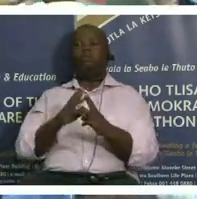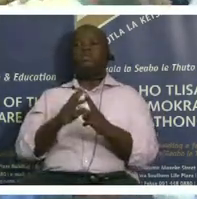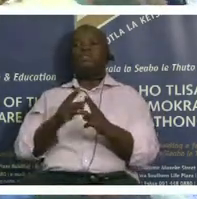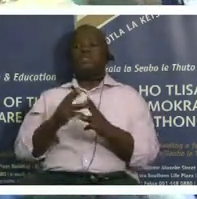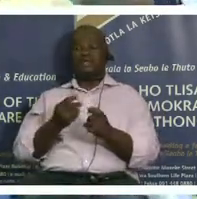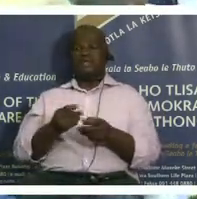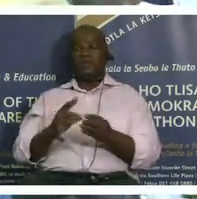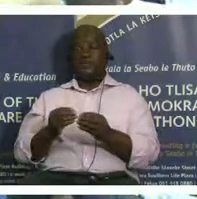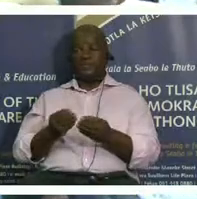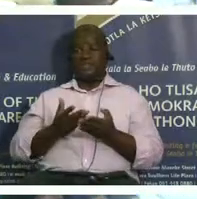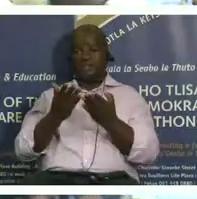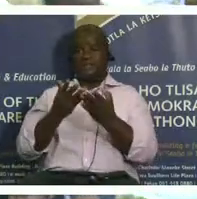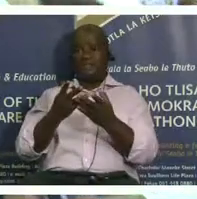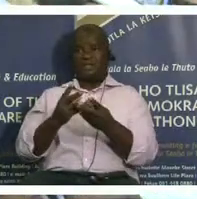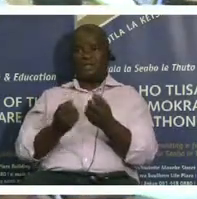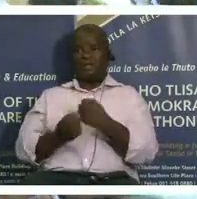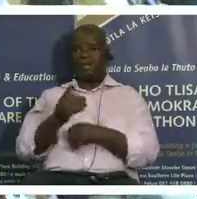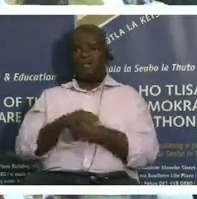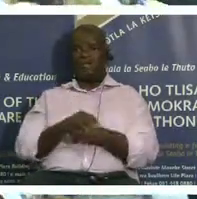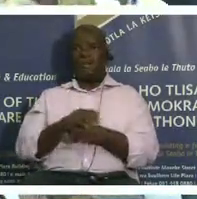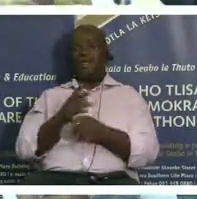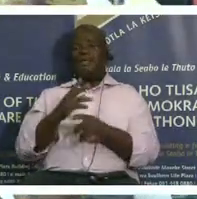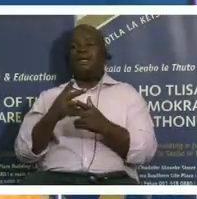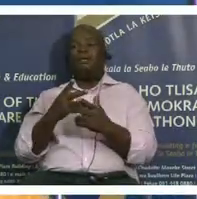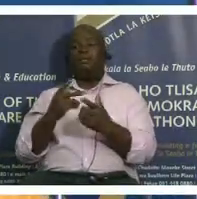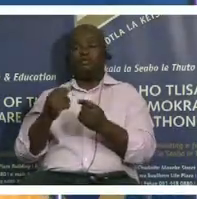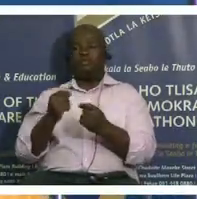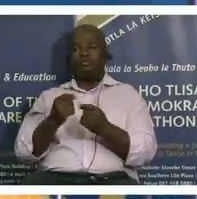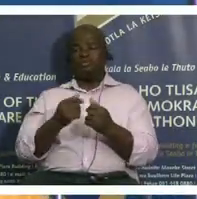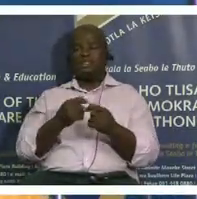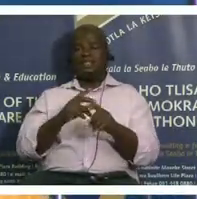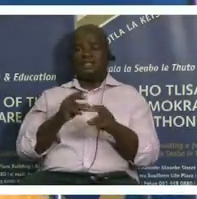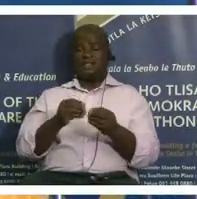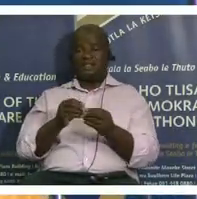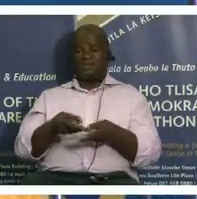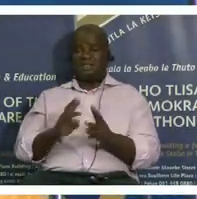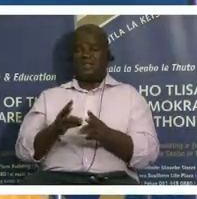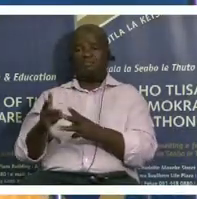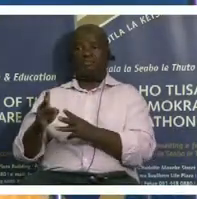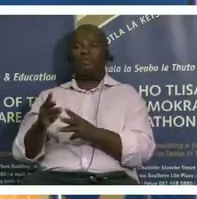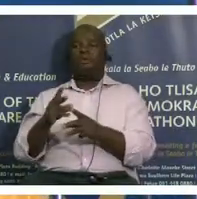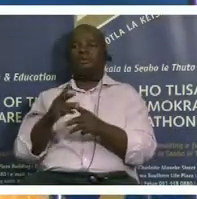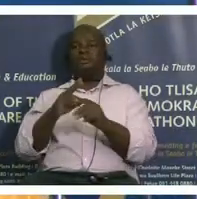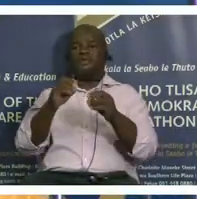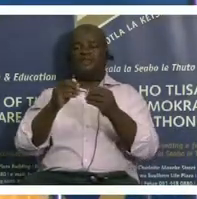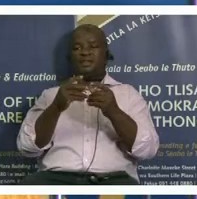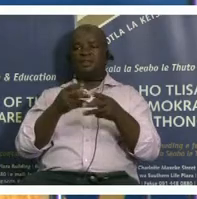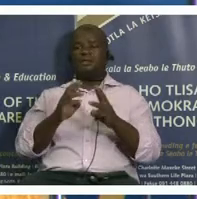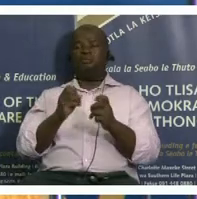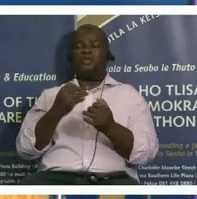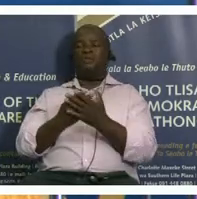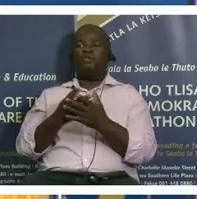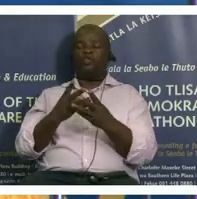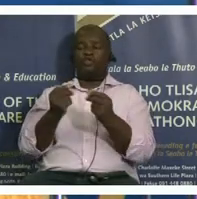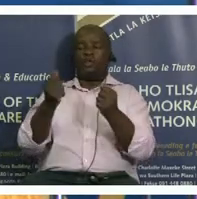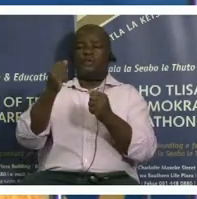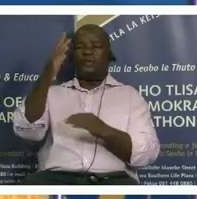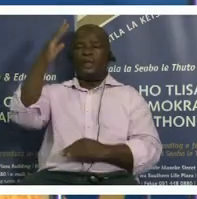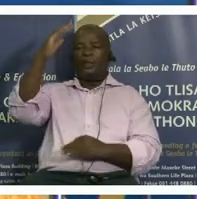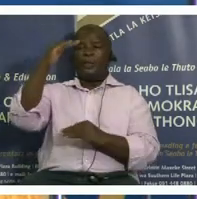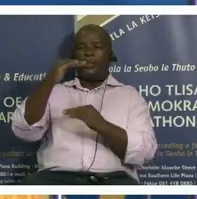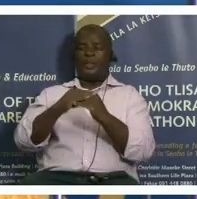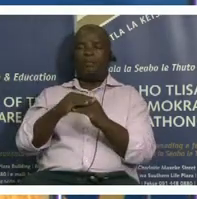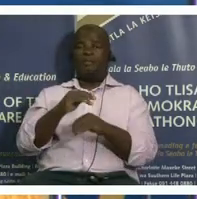happens. International best practices have shown that the maintenance and construction backlog of our roads that form